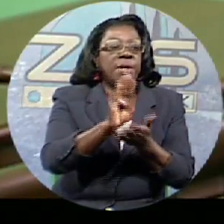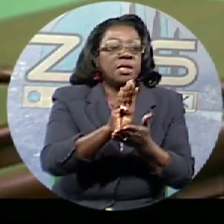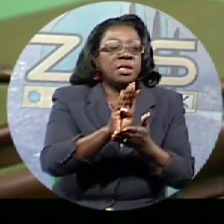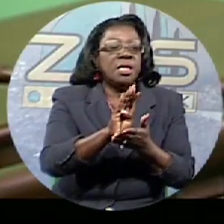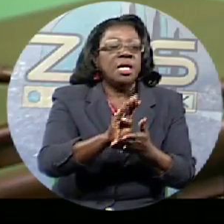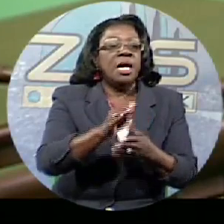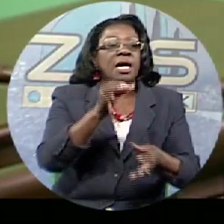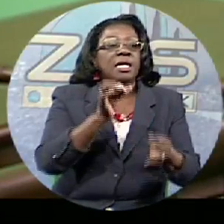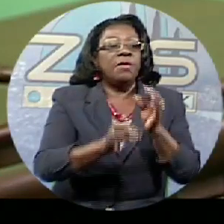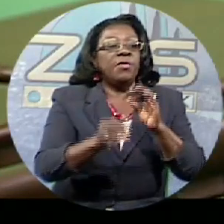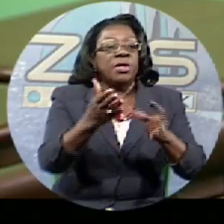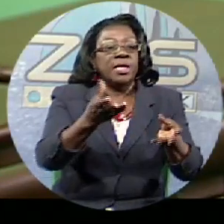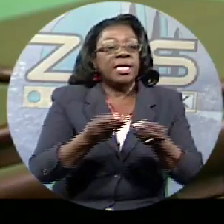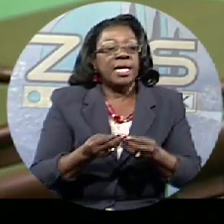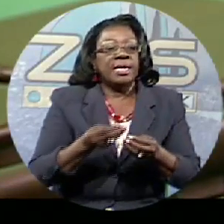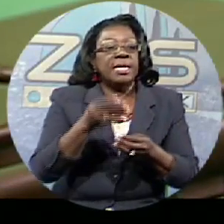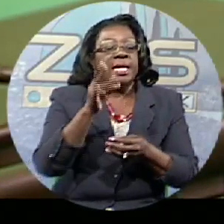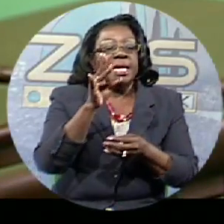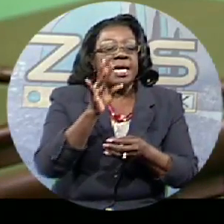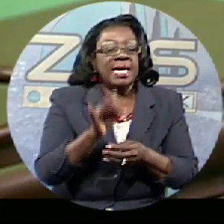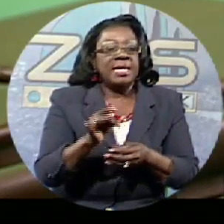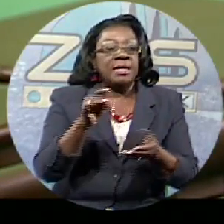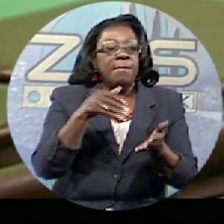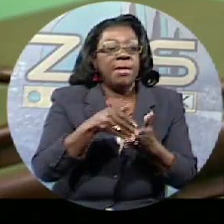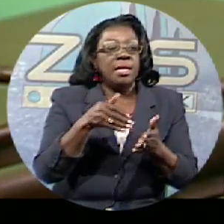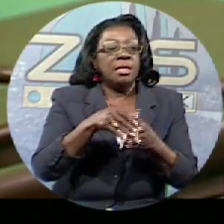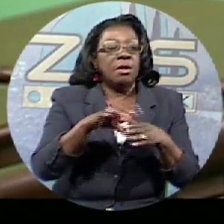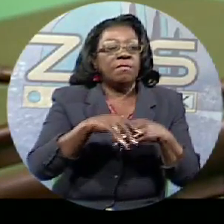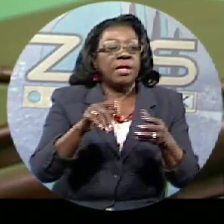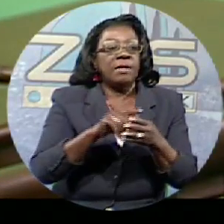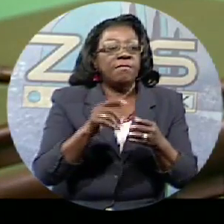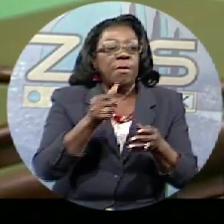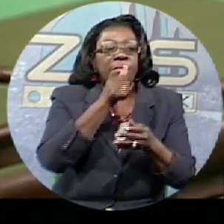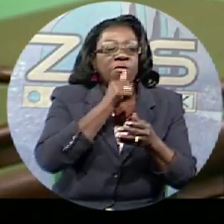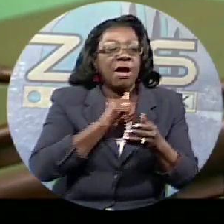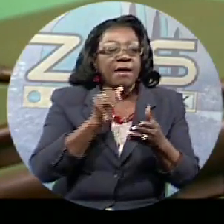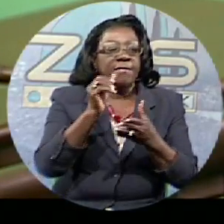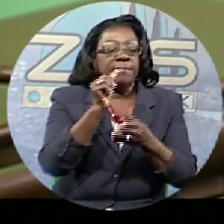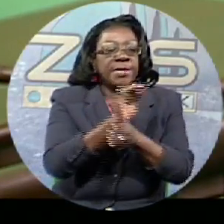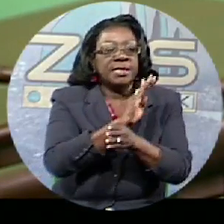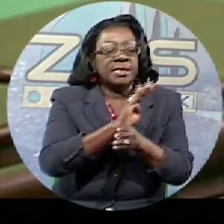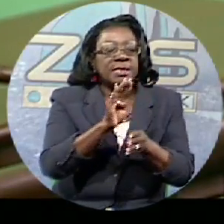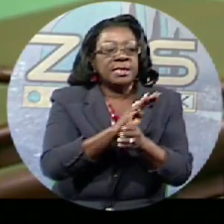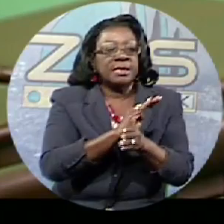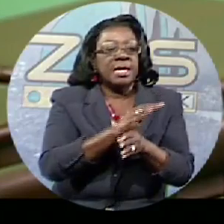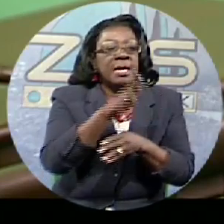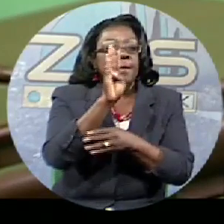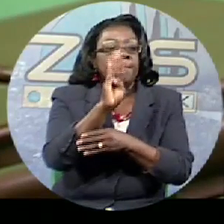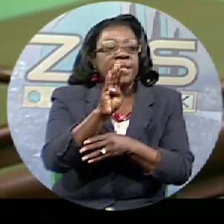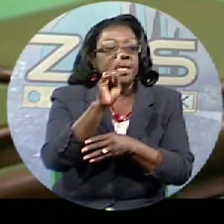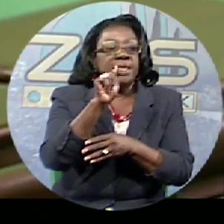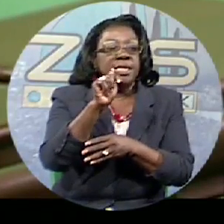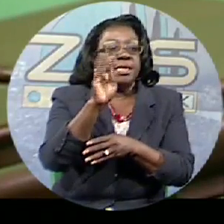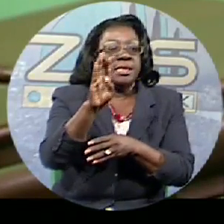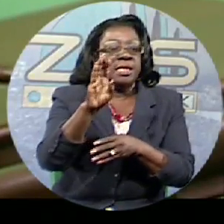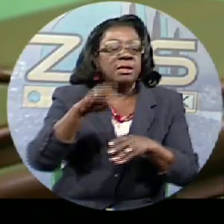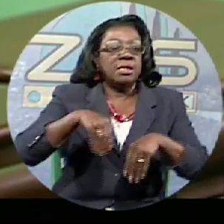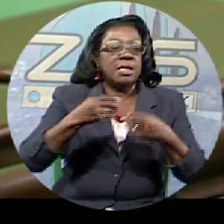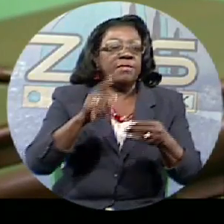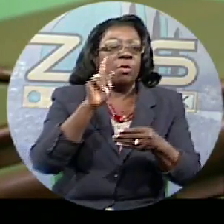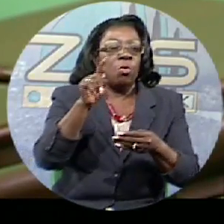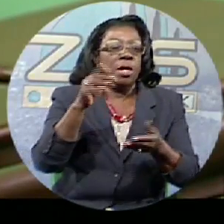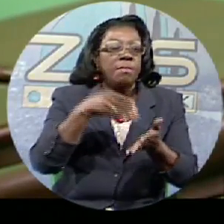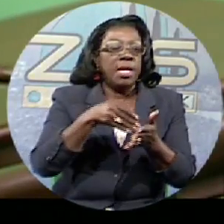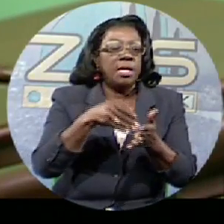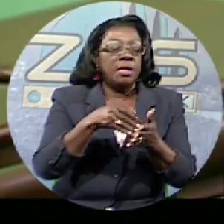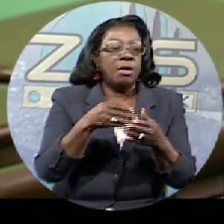of that from private sector, the $8 million will come. Already, BTC has given $1 million already, and there are other major